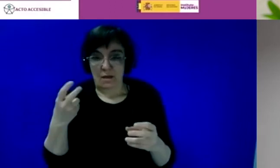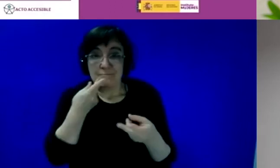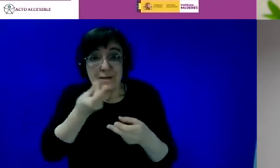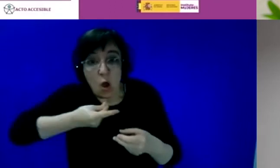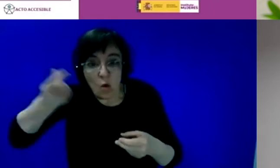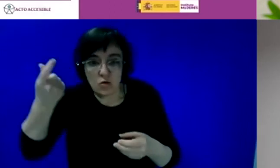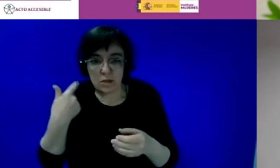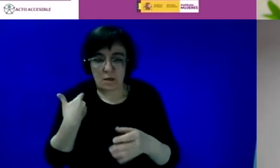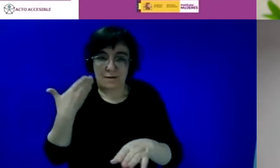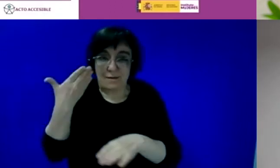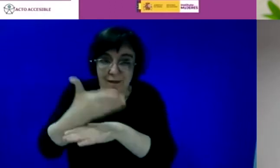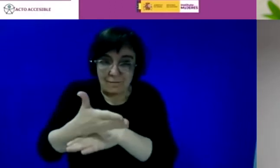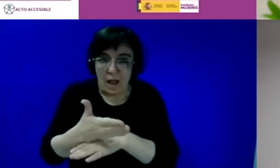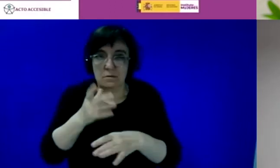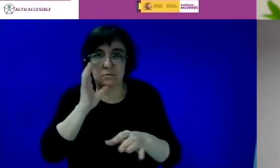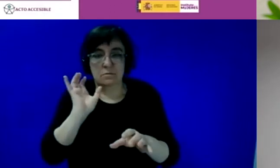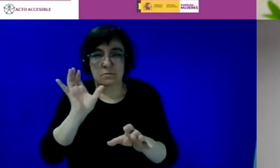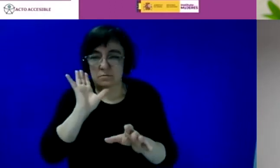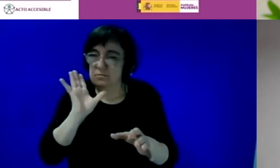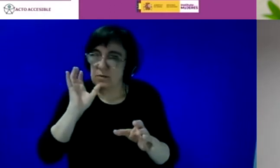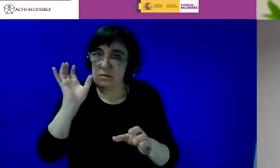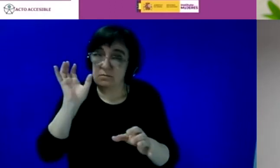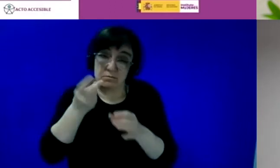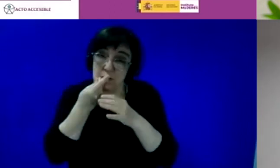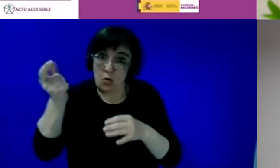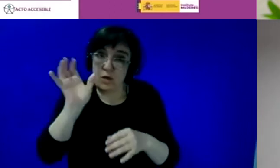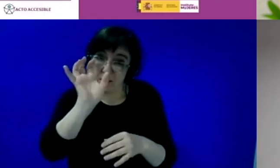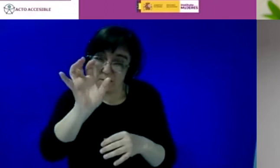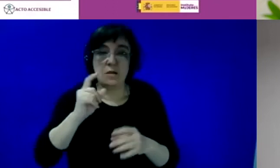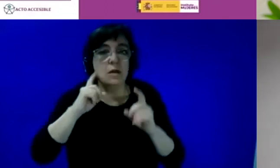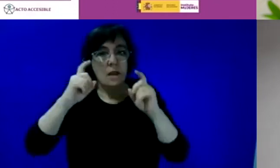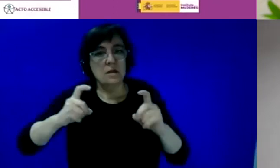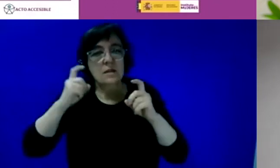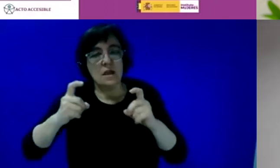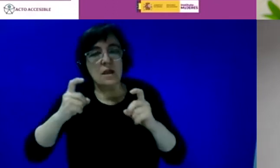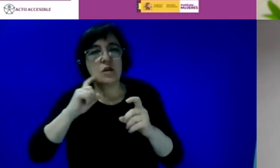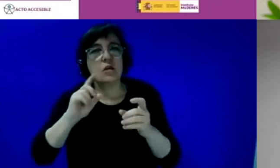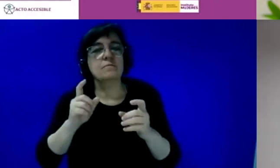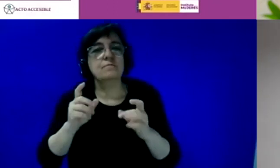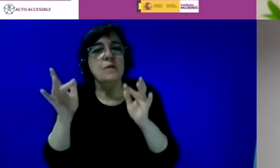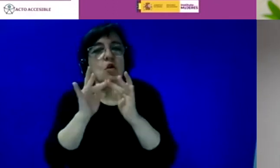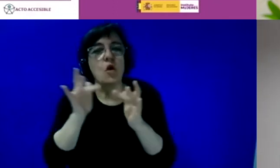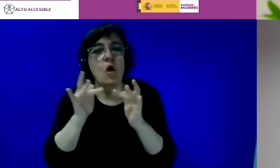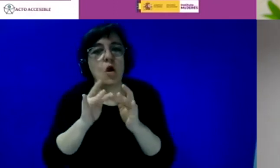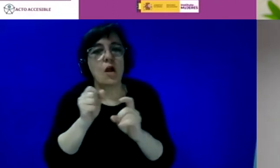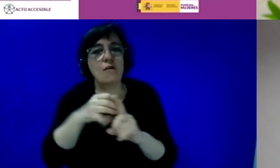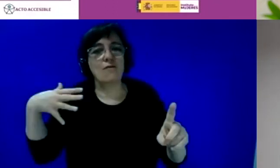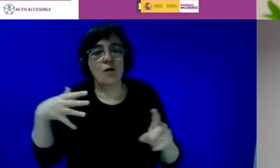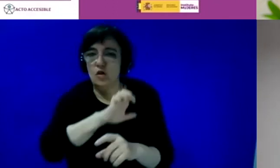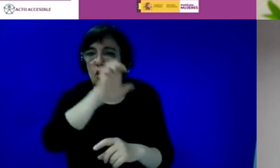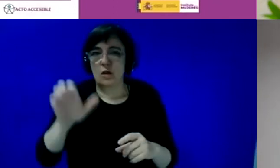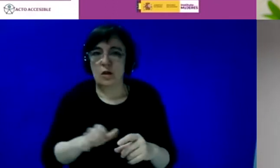We have actually tried to engage also with because the European Disability Forum, as you know, we're an umbrella